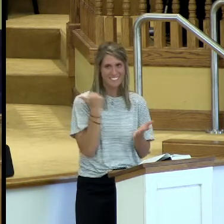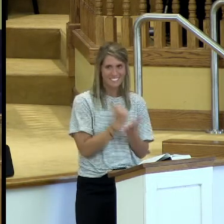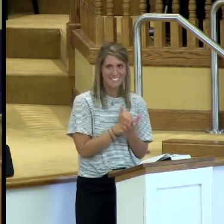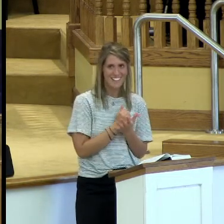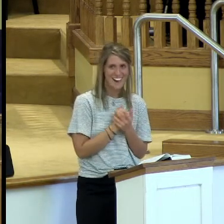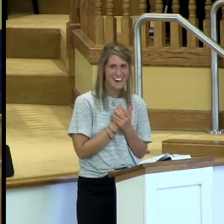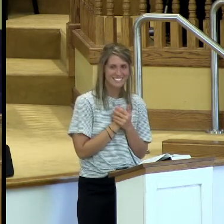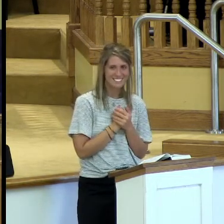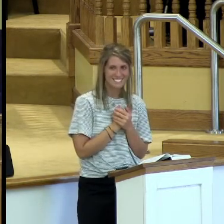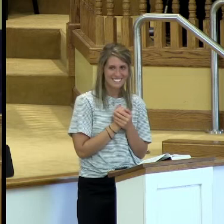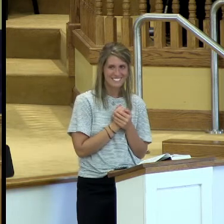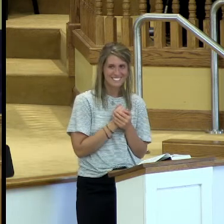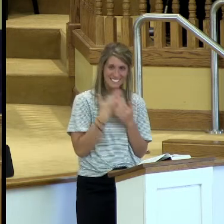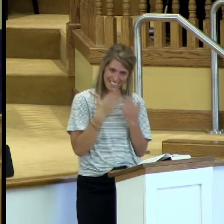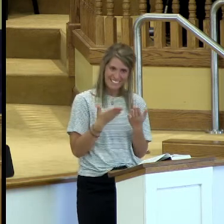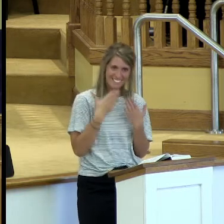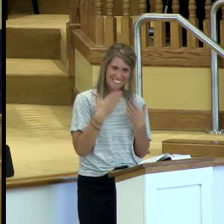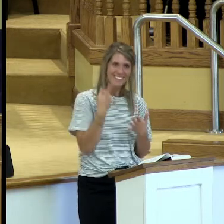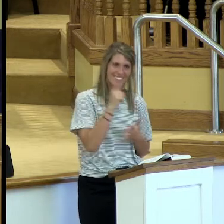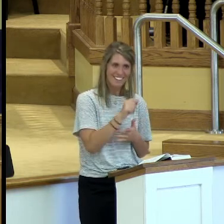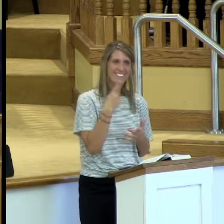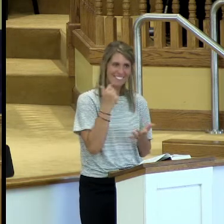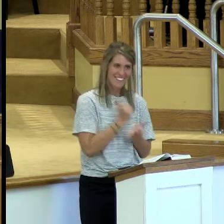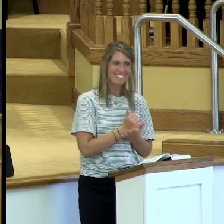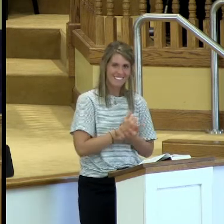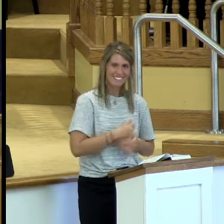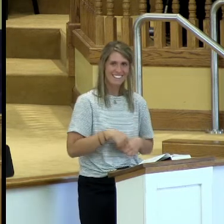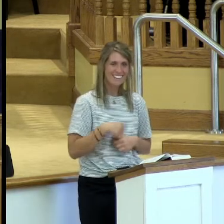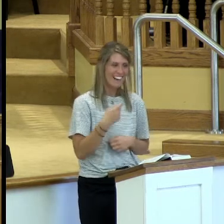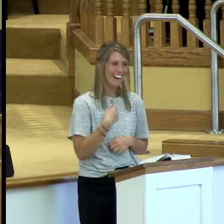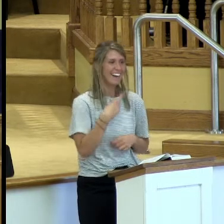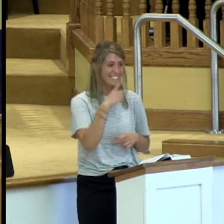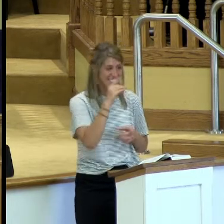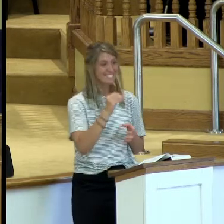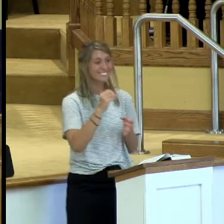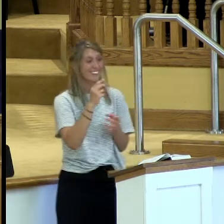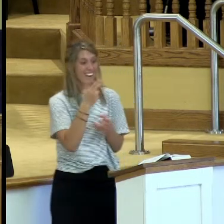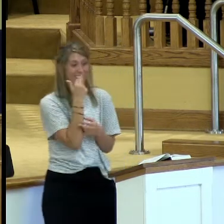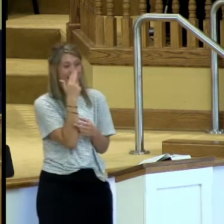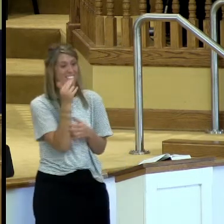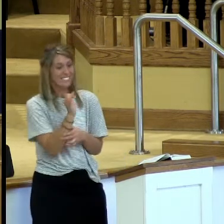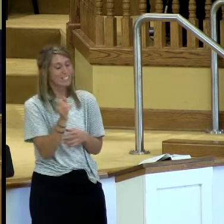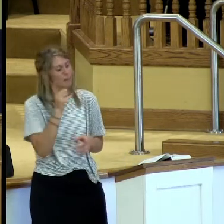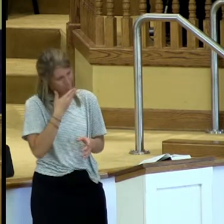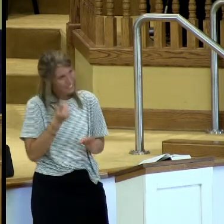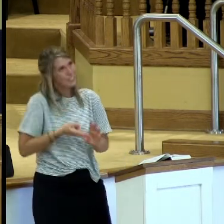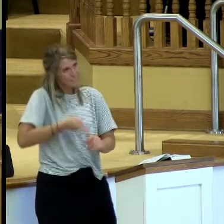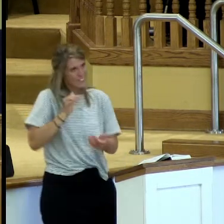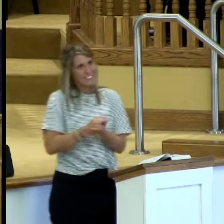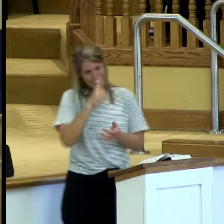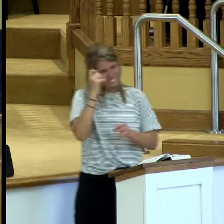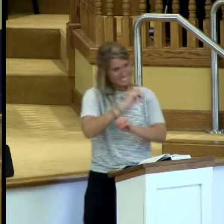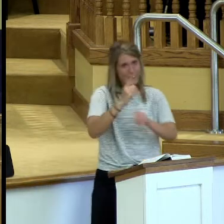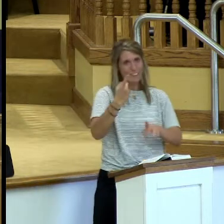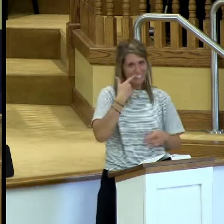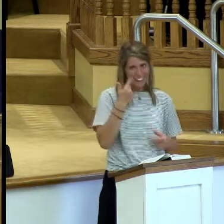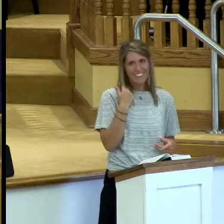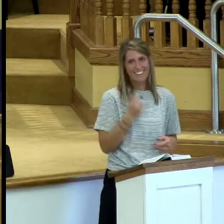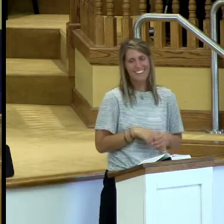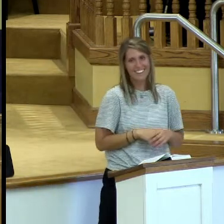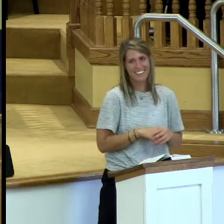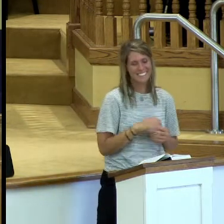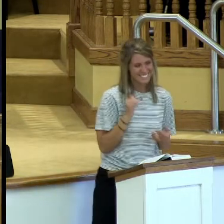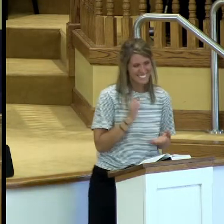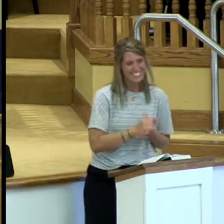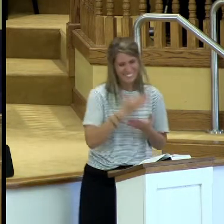Amen. You can, thank you. Thank you. I do comedy in my side. Apparently, I need to quit that and just stick with preaching.